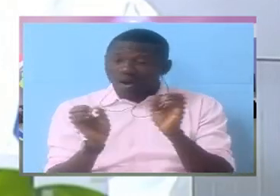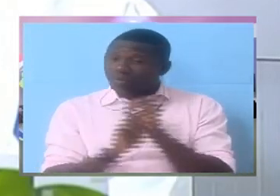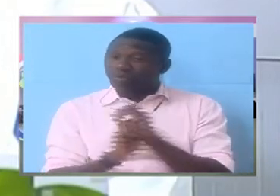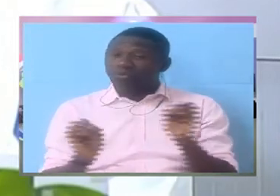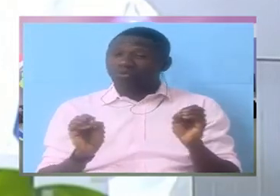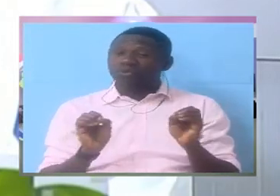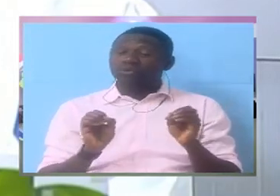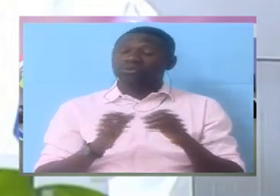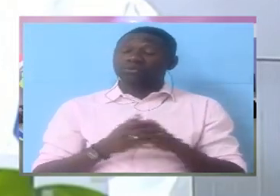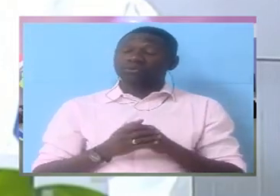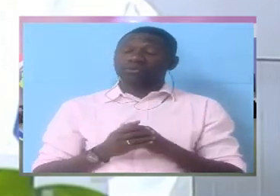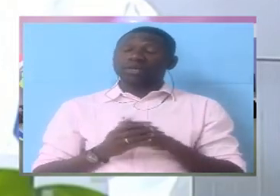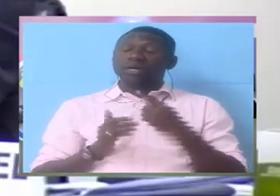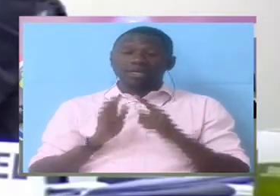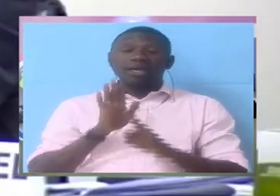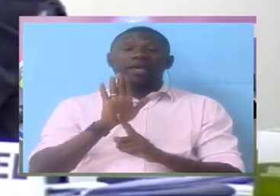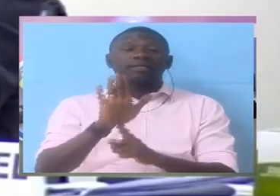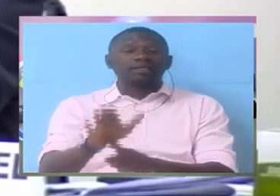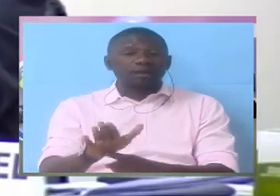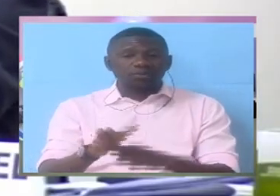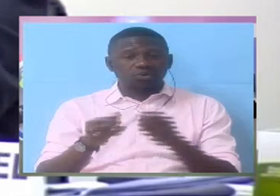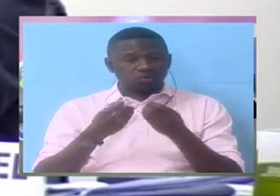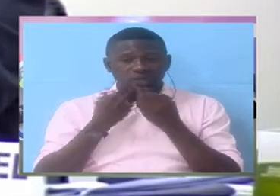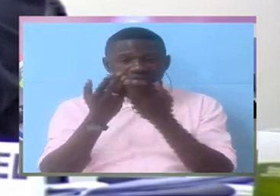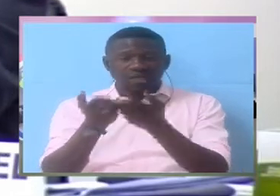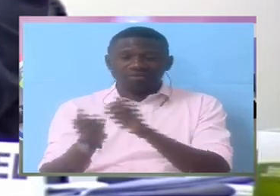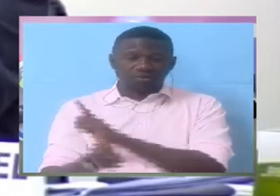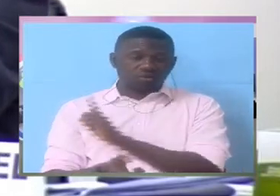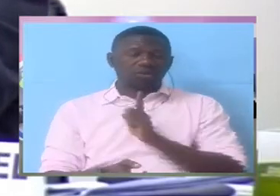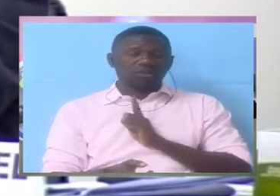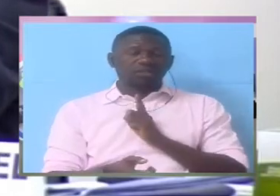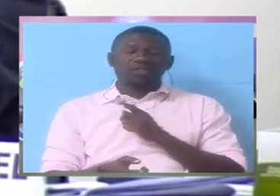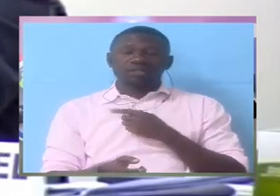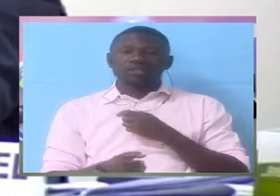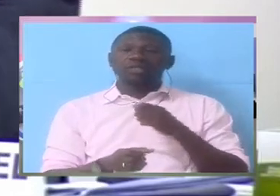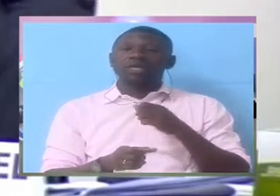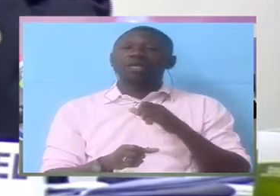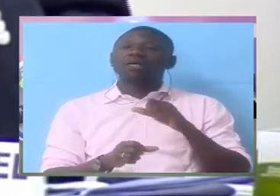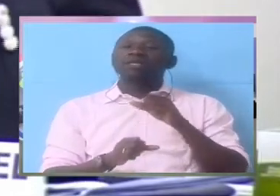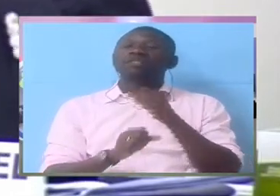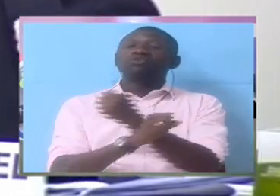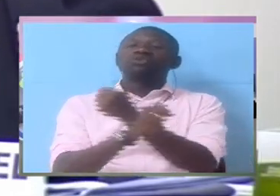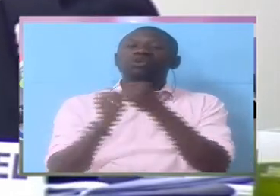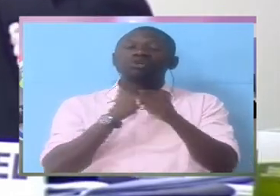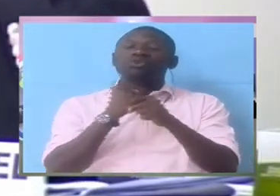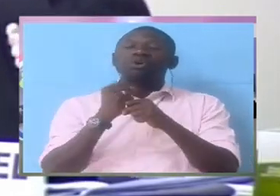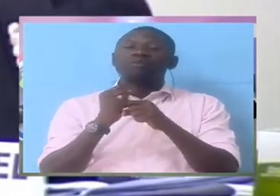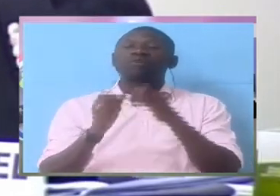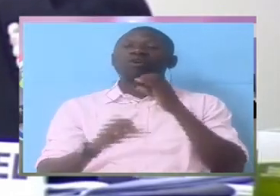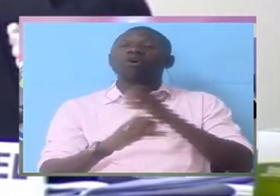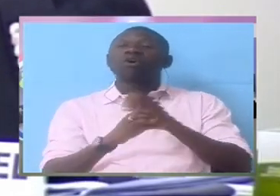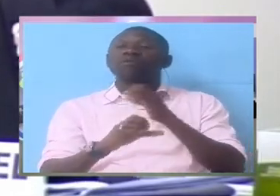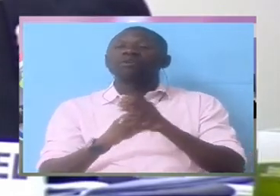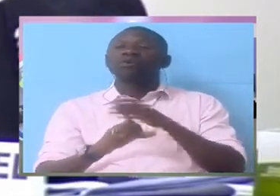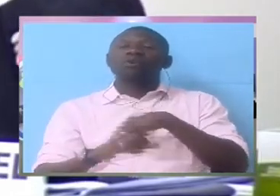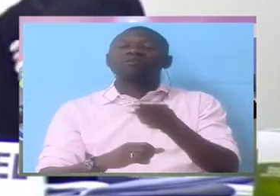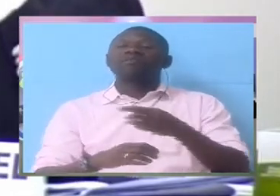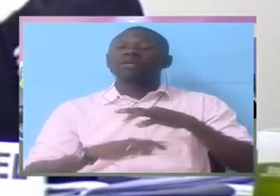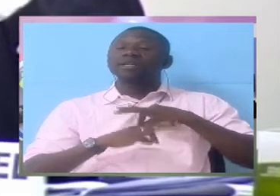And the example you have given us is a situation of conflict of interest. ye misalo men dinna jam wolam nyinti